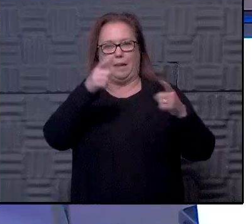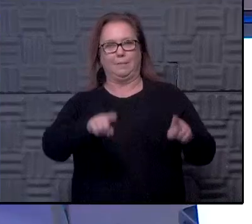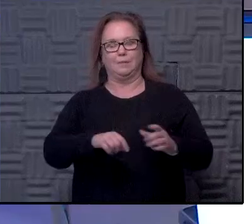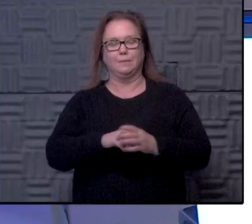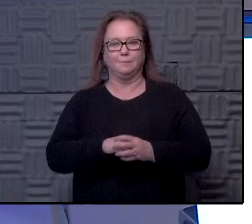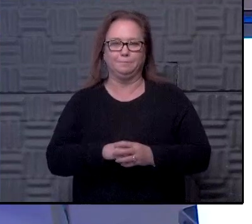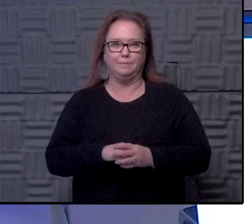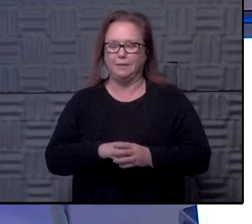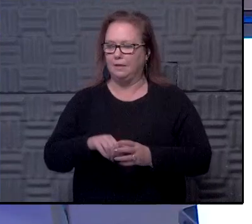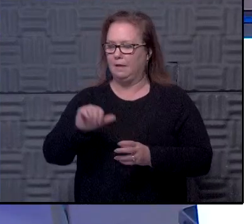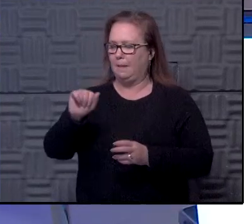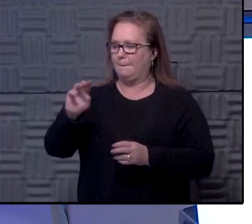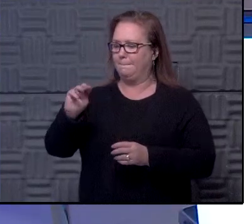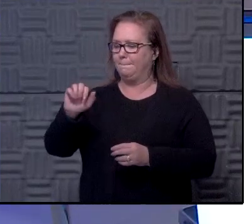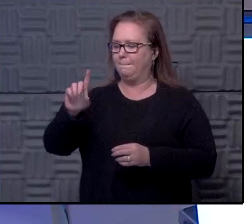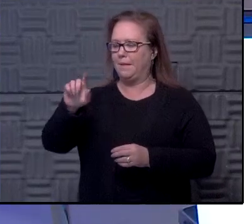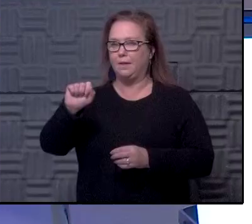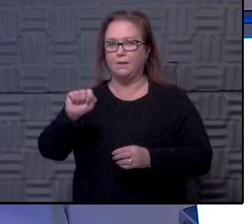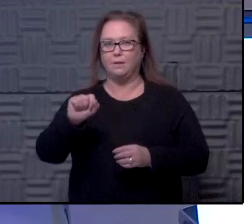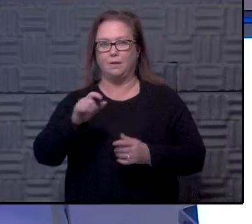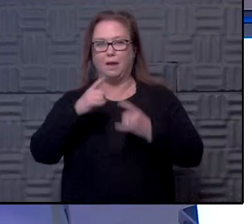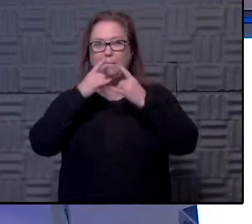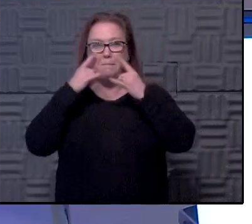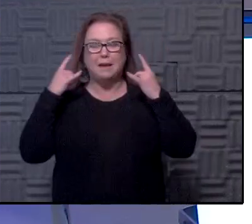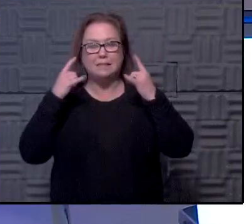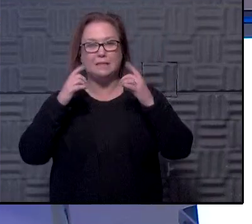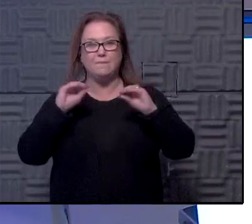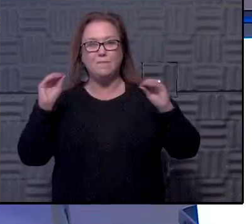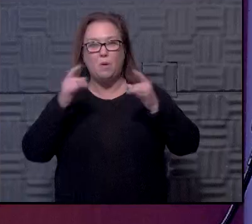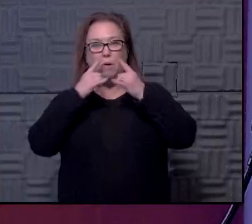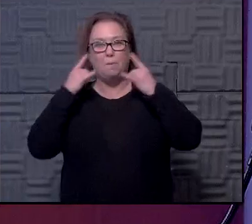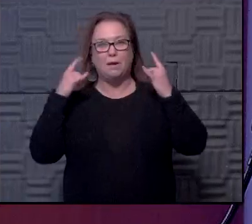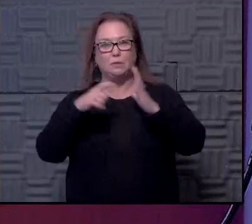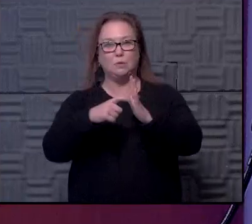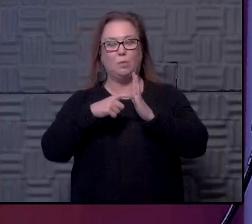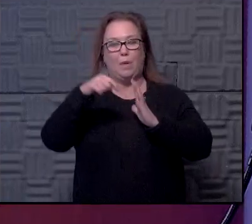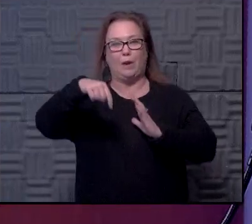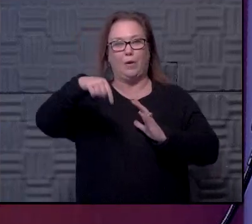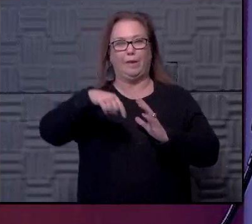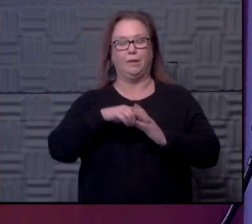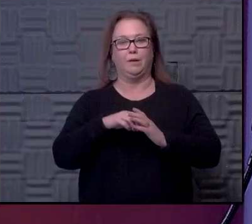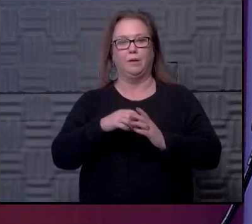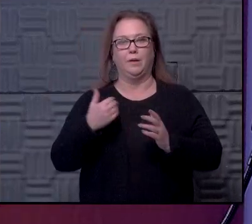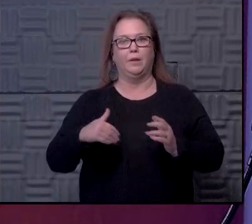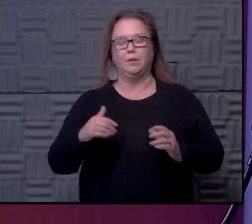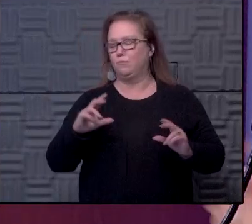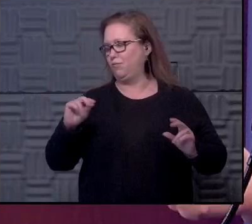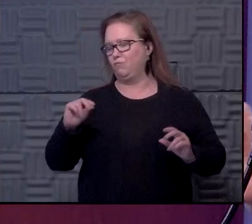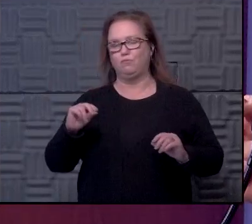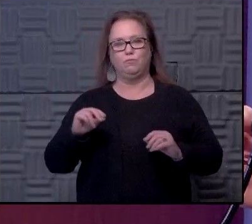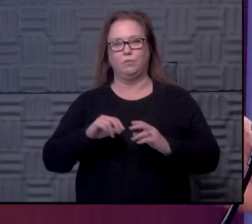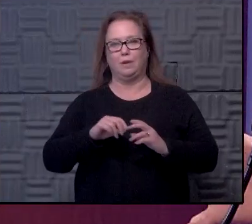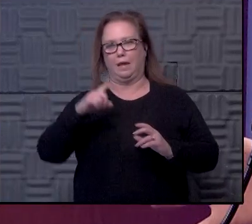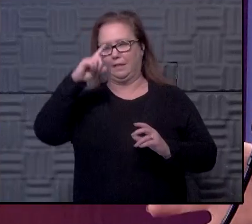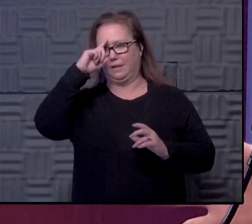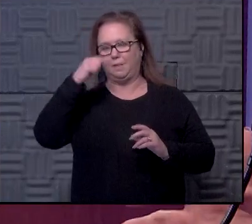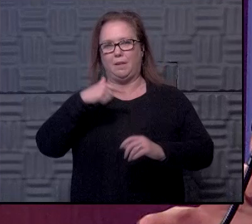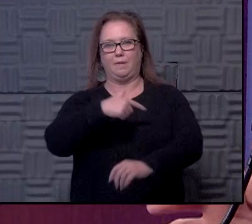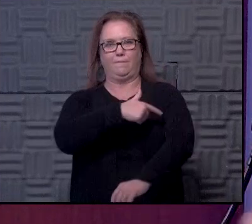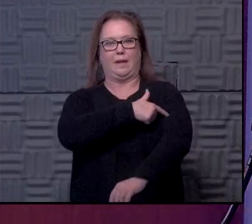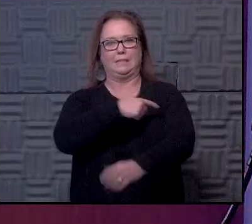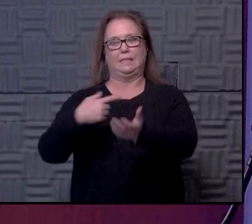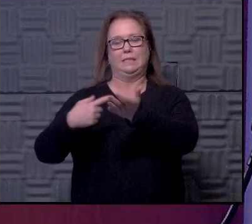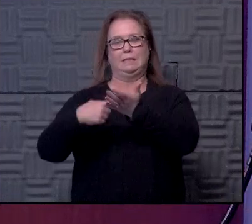your standpoint, can you imagine our hospital without a mask mandate internally right now? Oh, absolutely not. And I imagine, I think back to the kind of